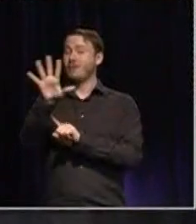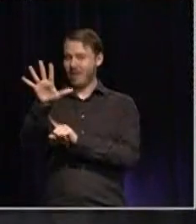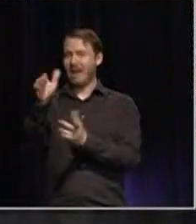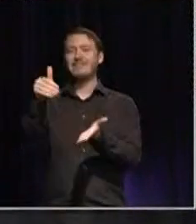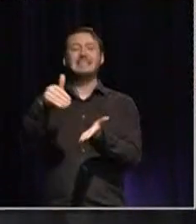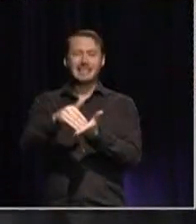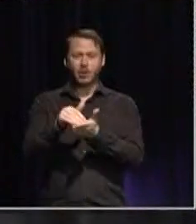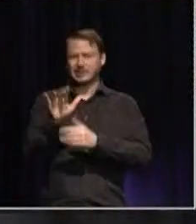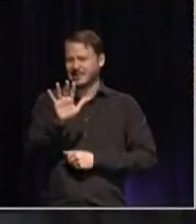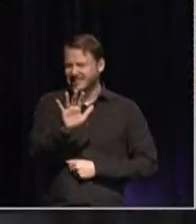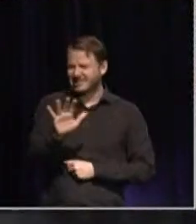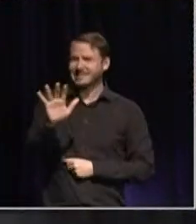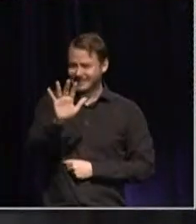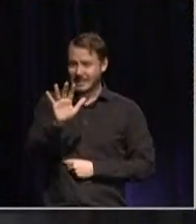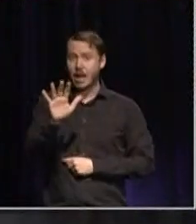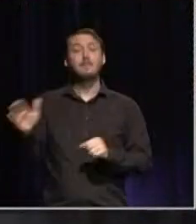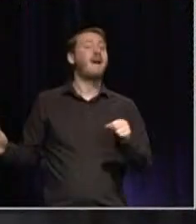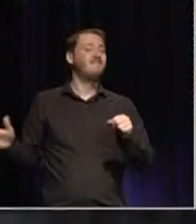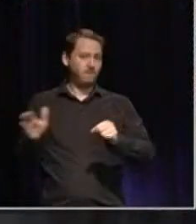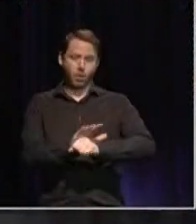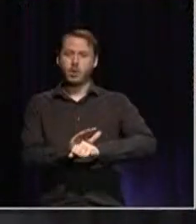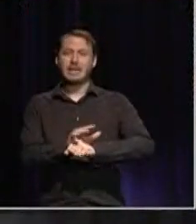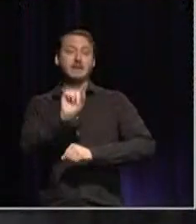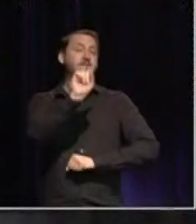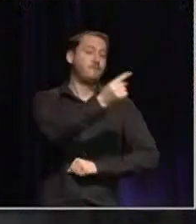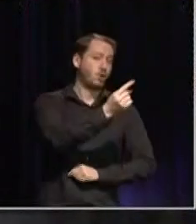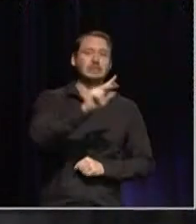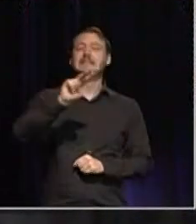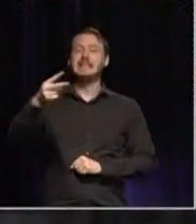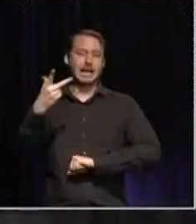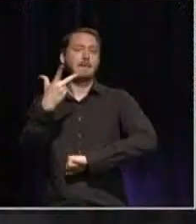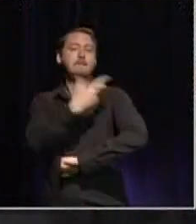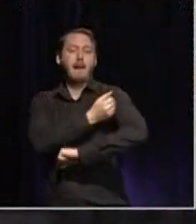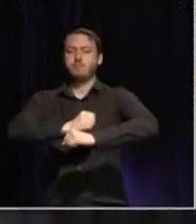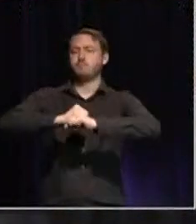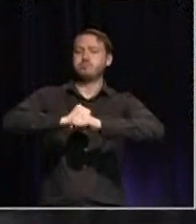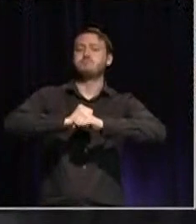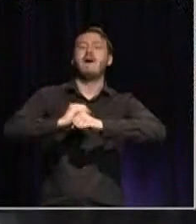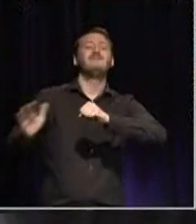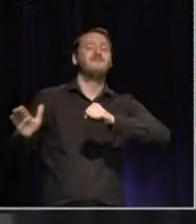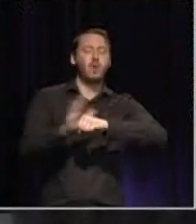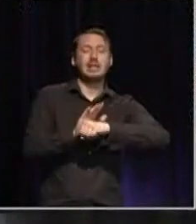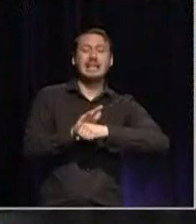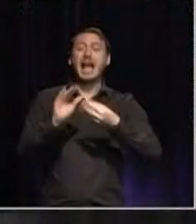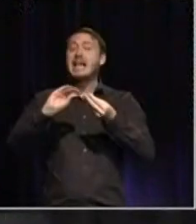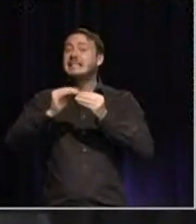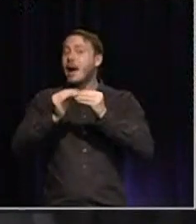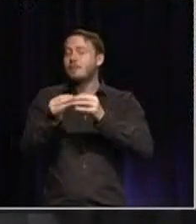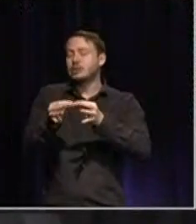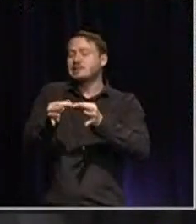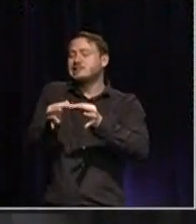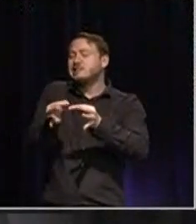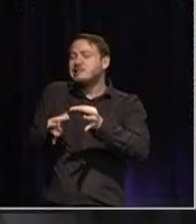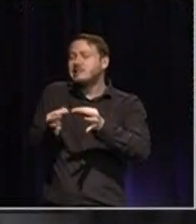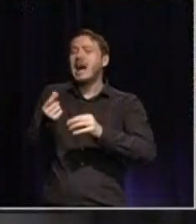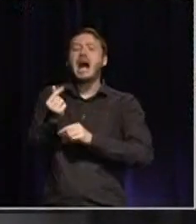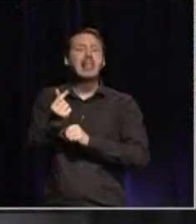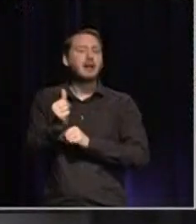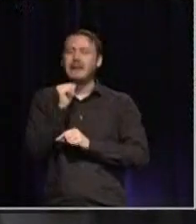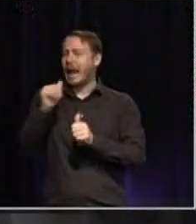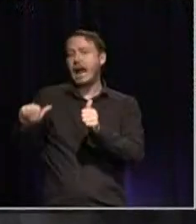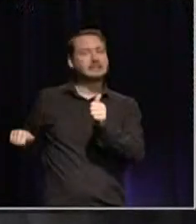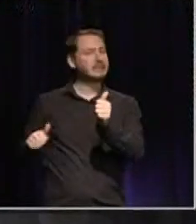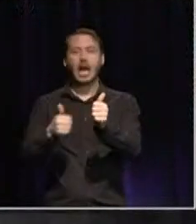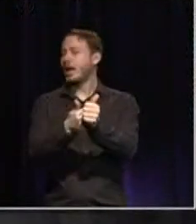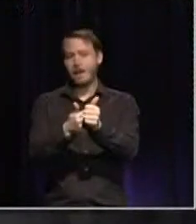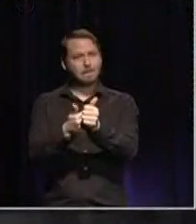45,000 just about have been fully vaccinated. Again, those numbers are a little bit behind our actual numbers because they're being reported by the state in